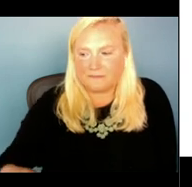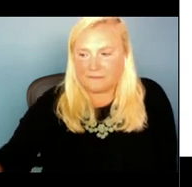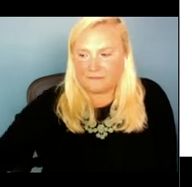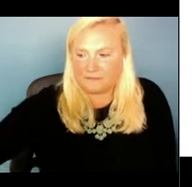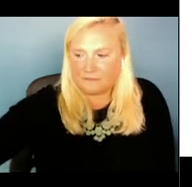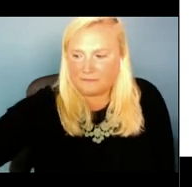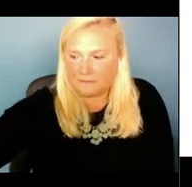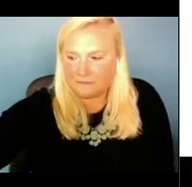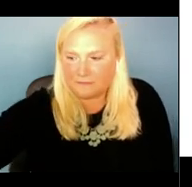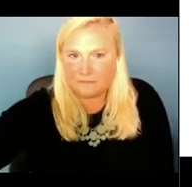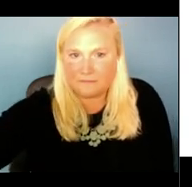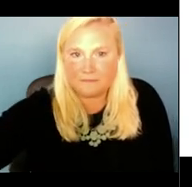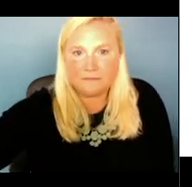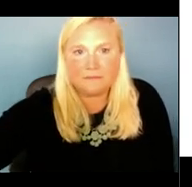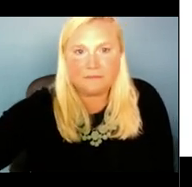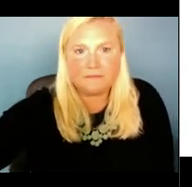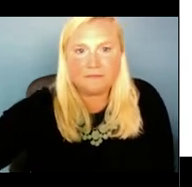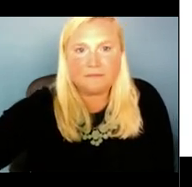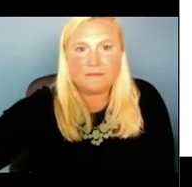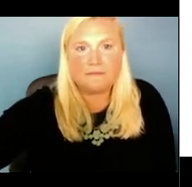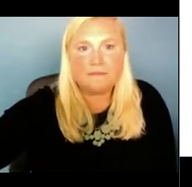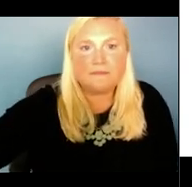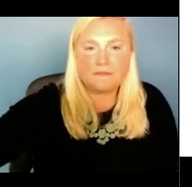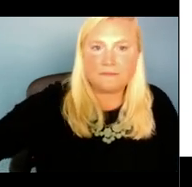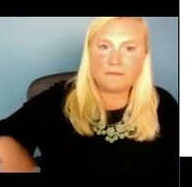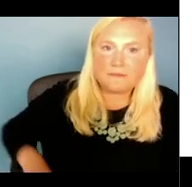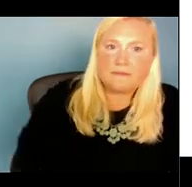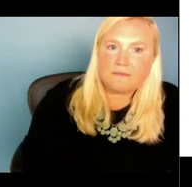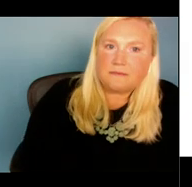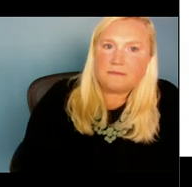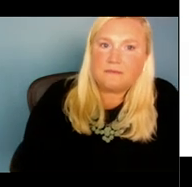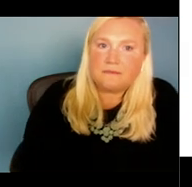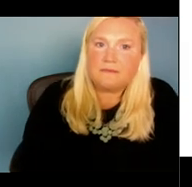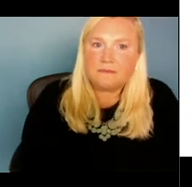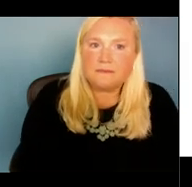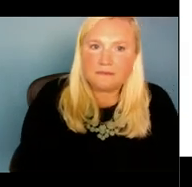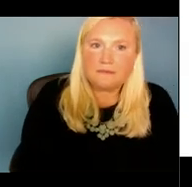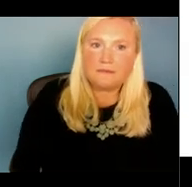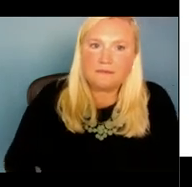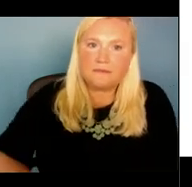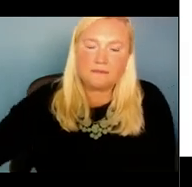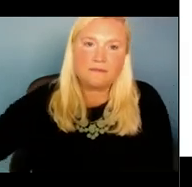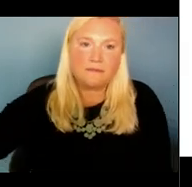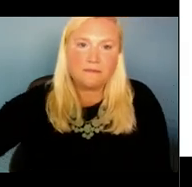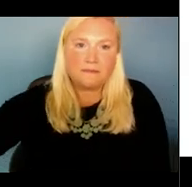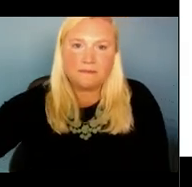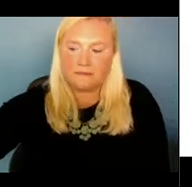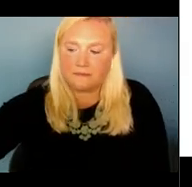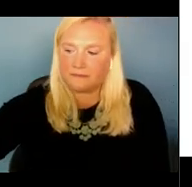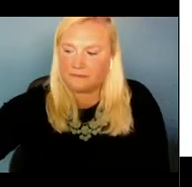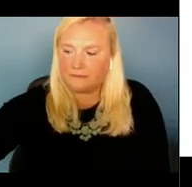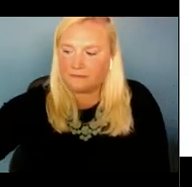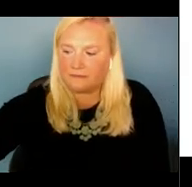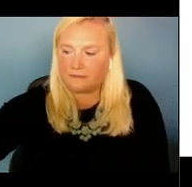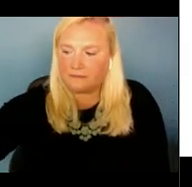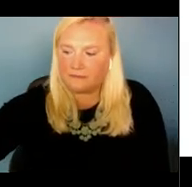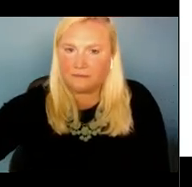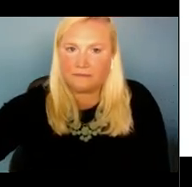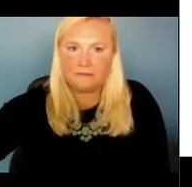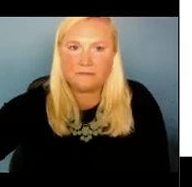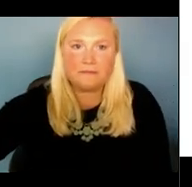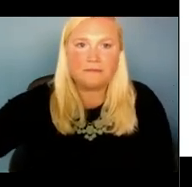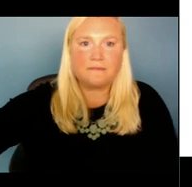highlighting those differences as problematic. So thinking about verbal diversity as it relates to stuttering is recognizing that